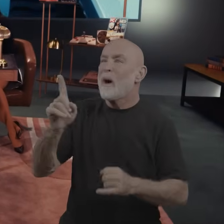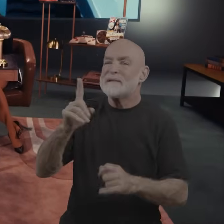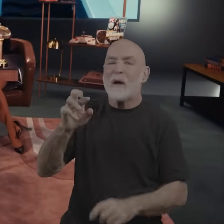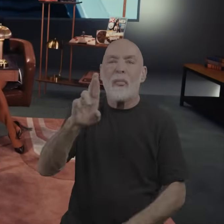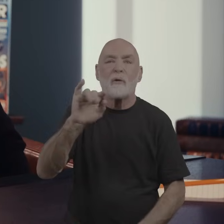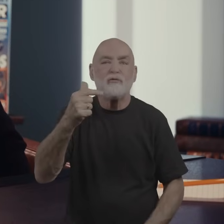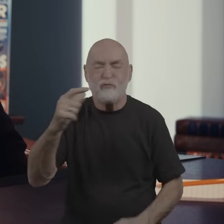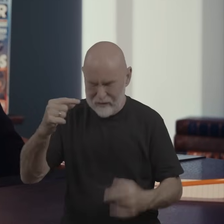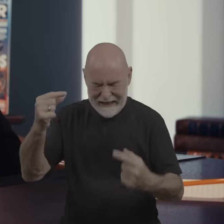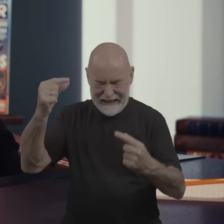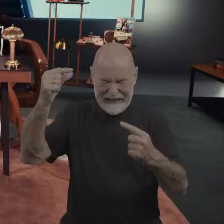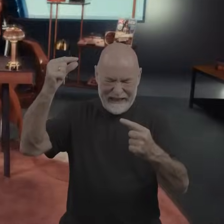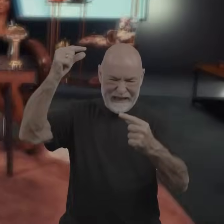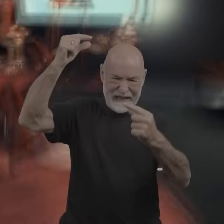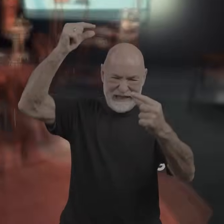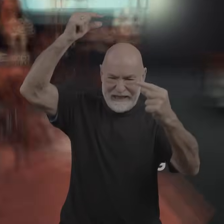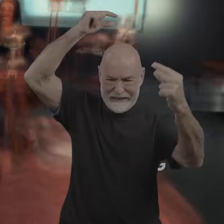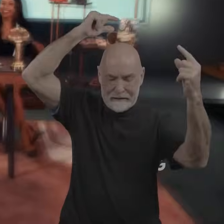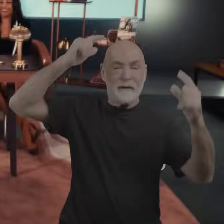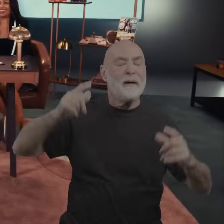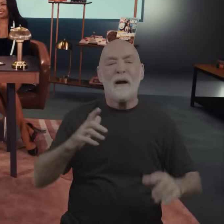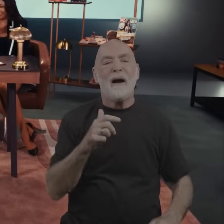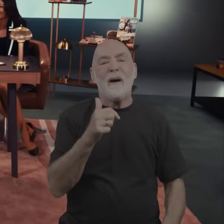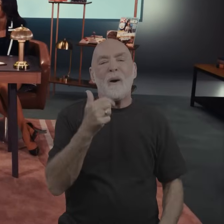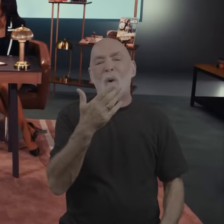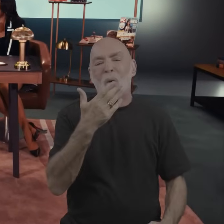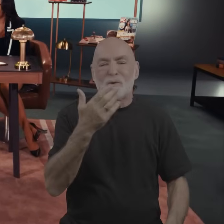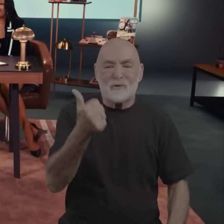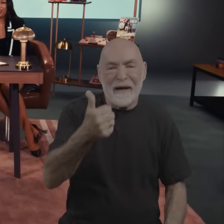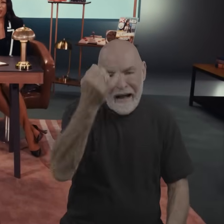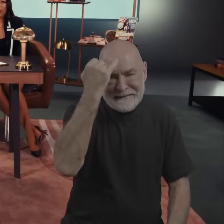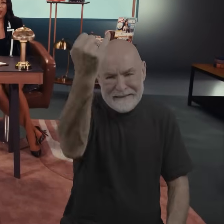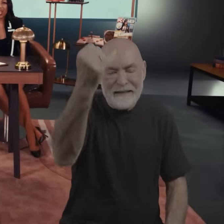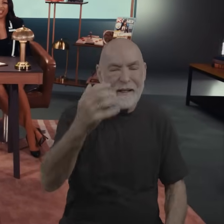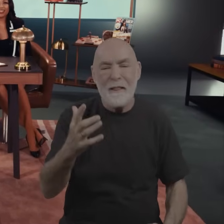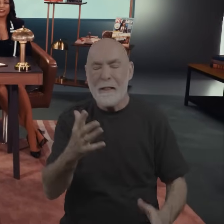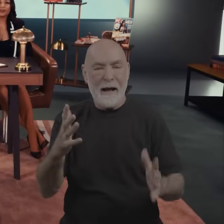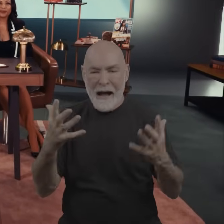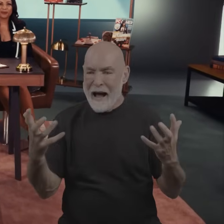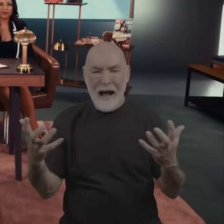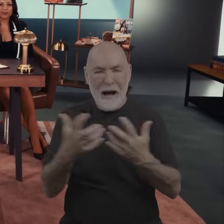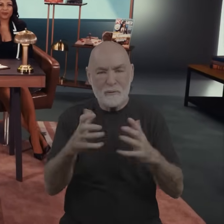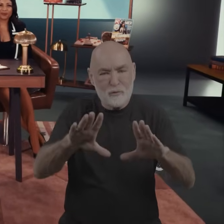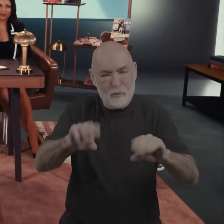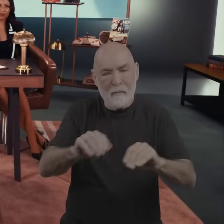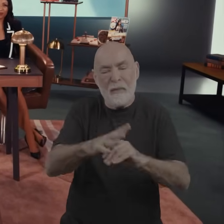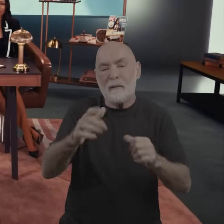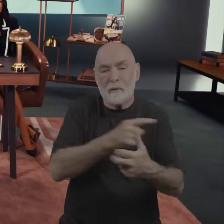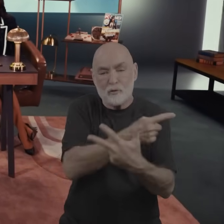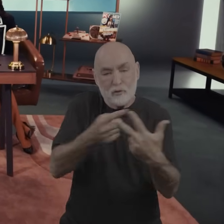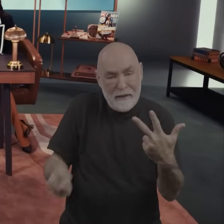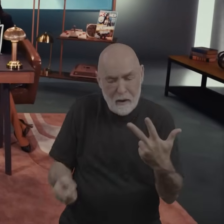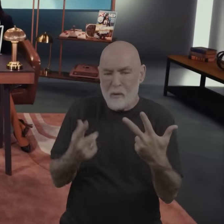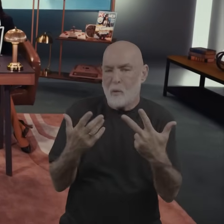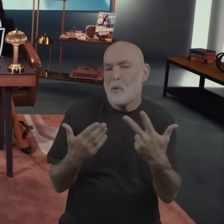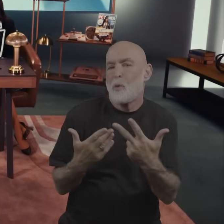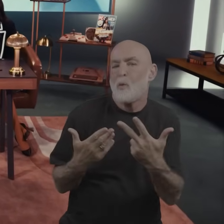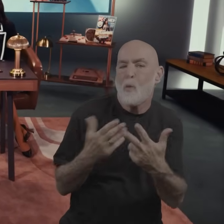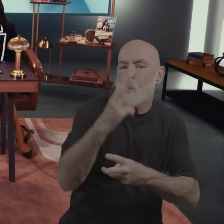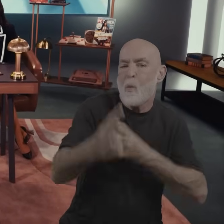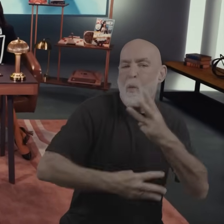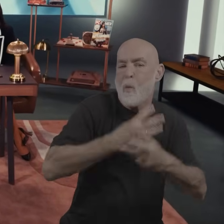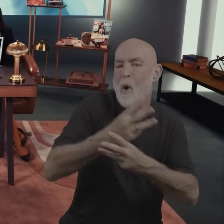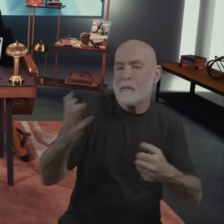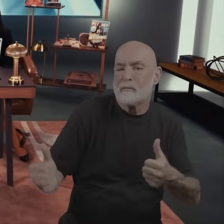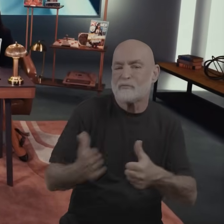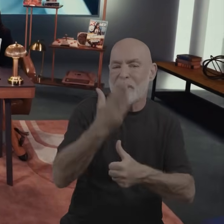is saying the rig. Great idea. Let's close out the show the same way we began, with a trio of exclusive